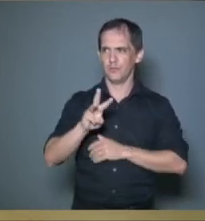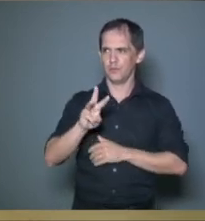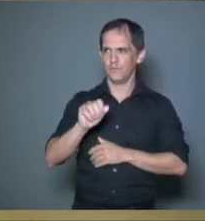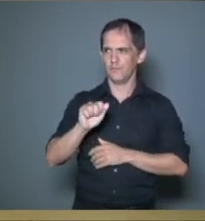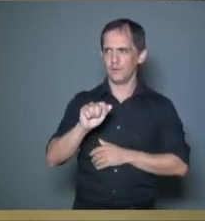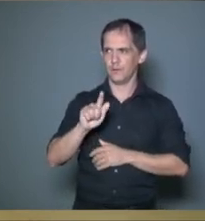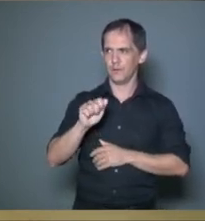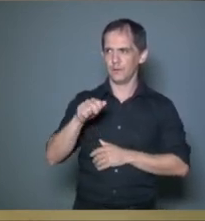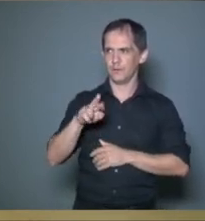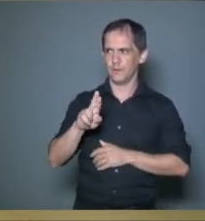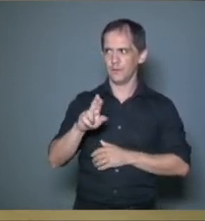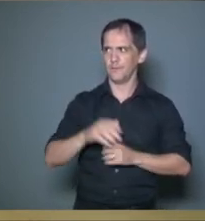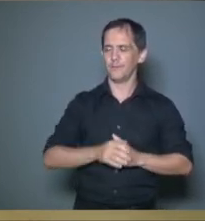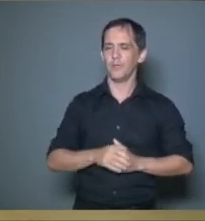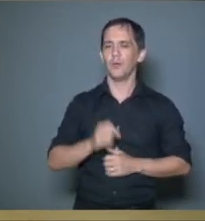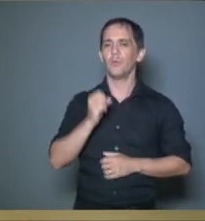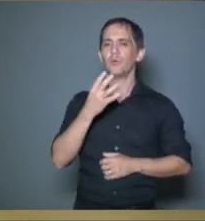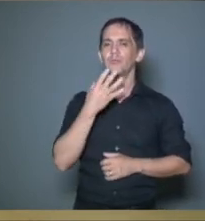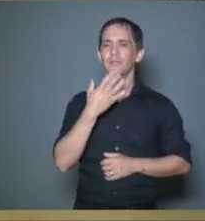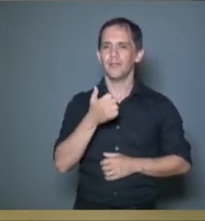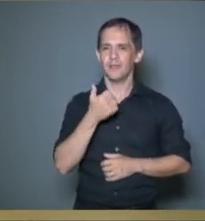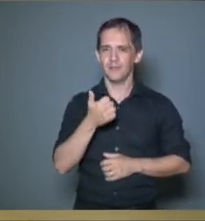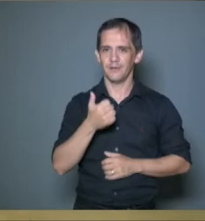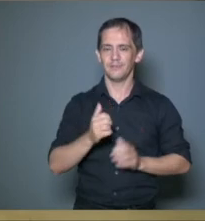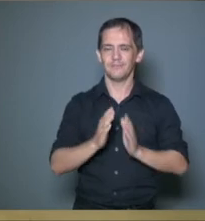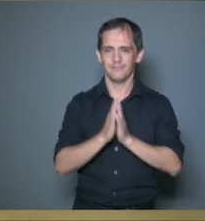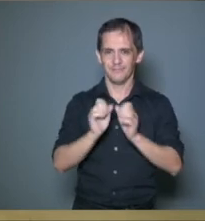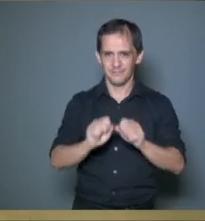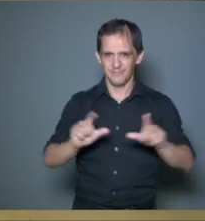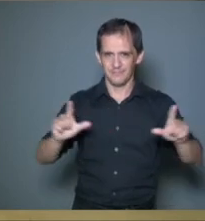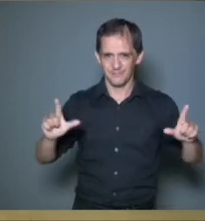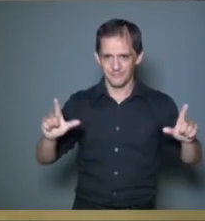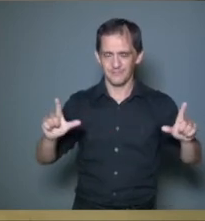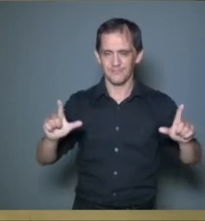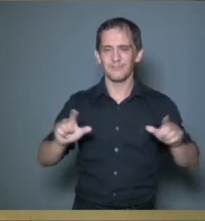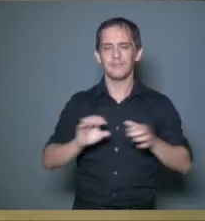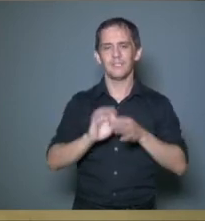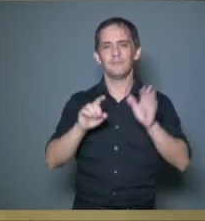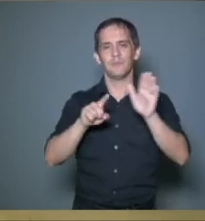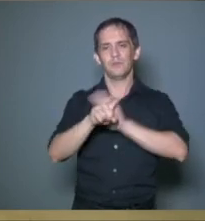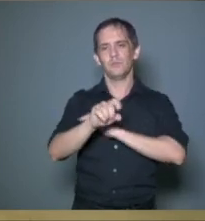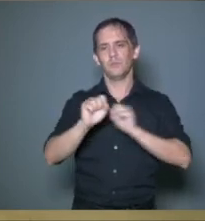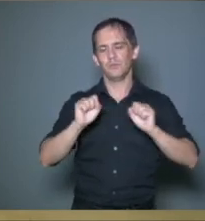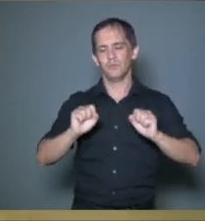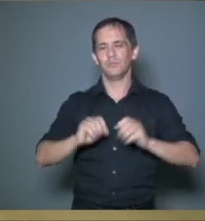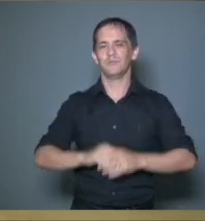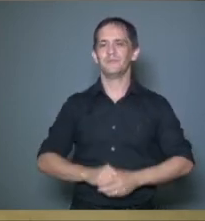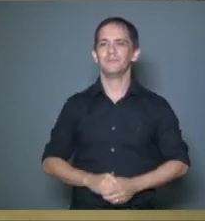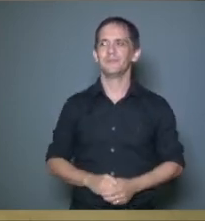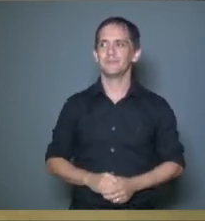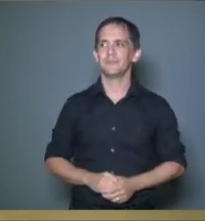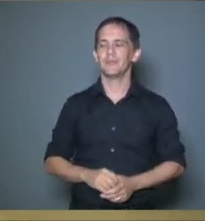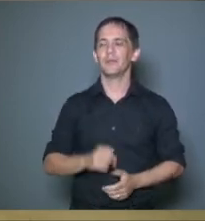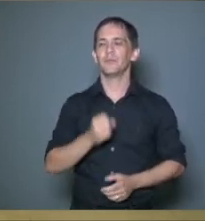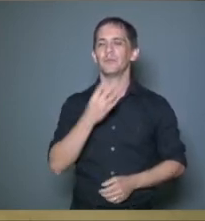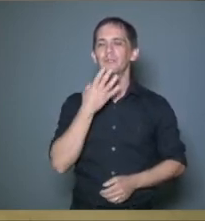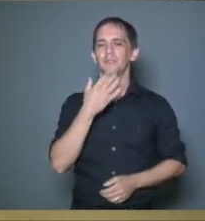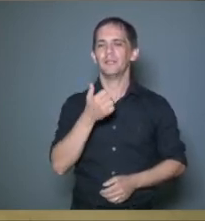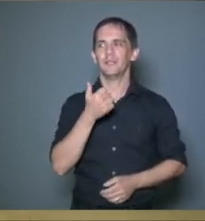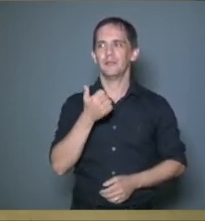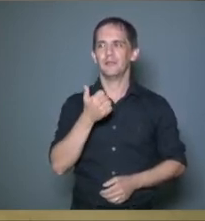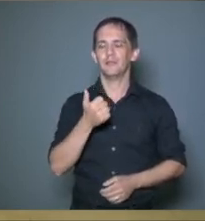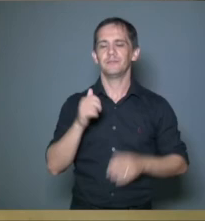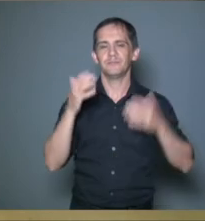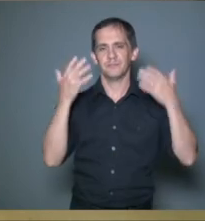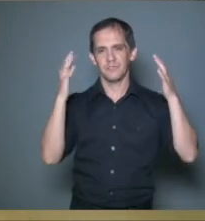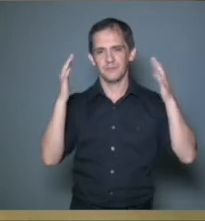from Wagner from Quantitas. Good afternoon, Wagner. Turn on your mic. Good